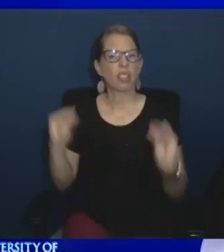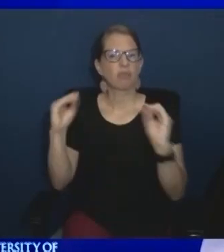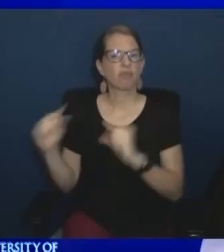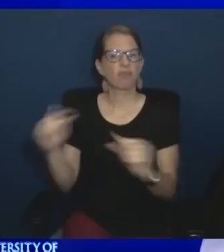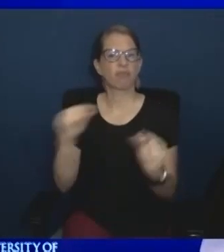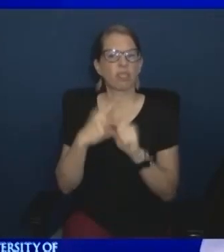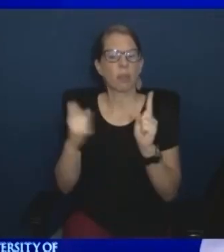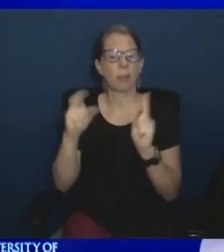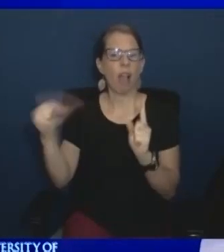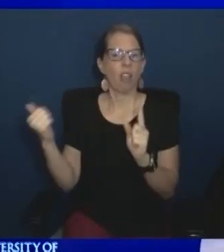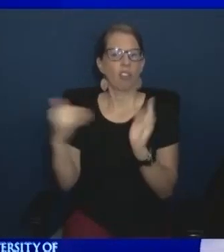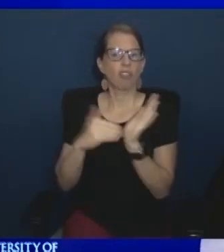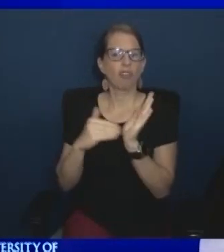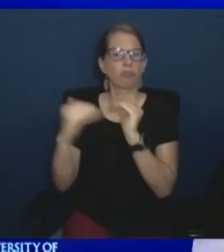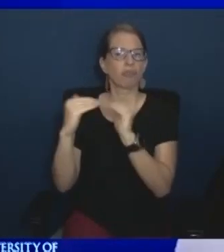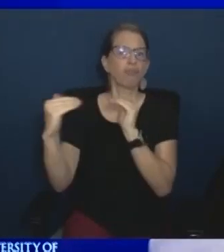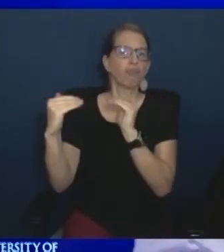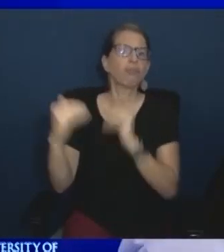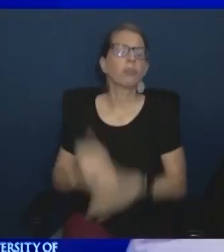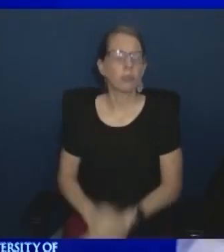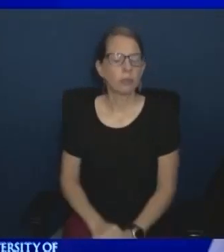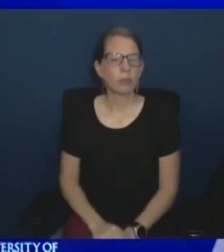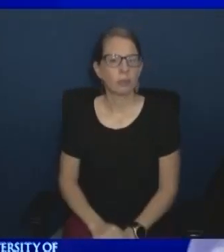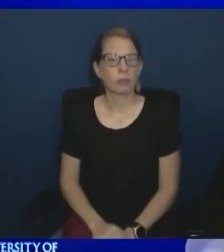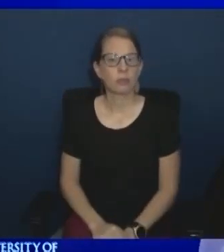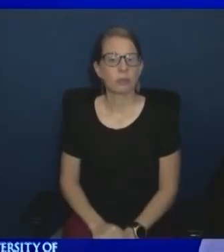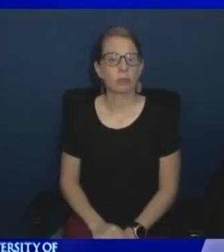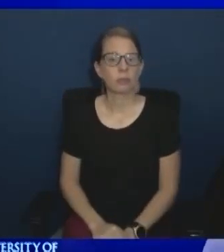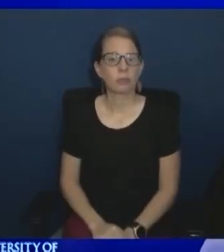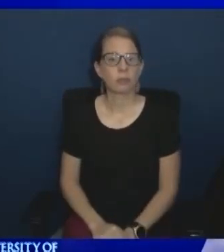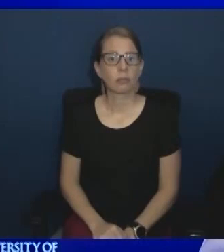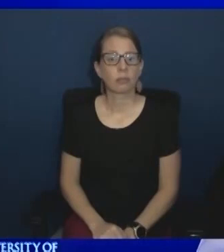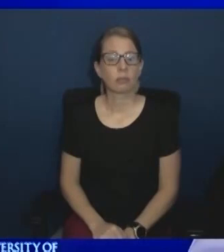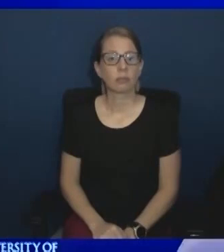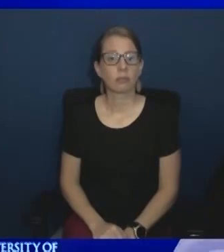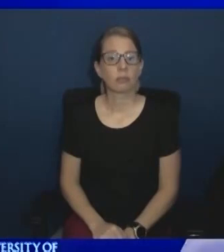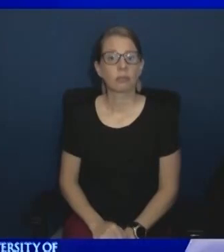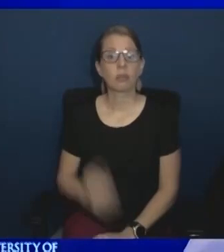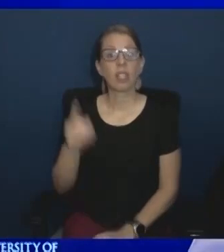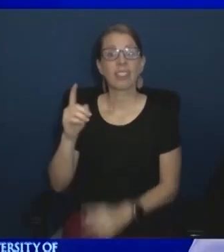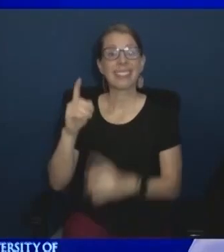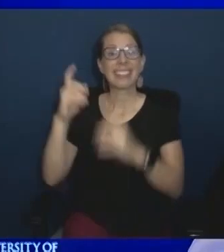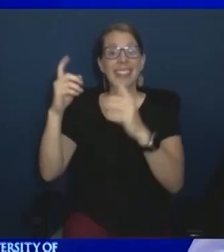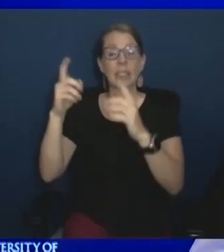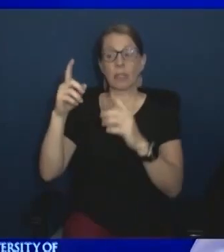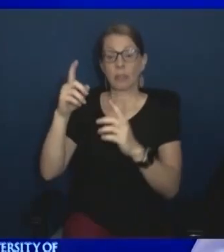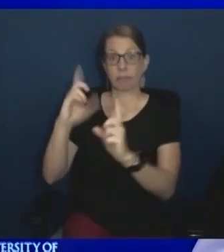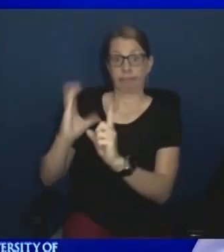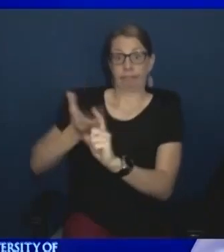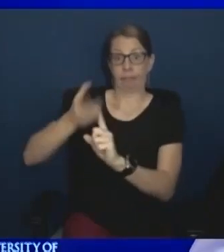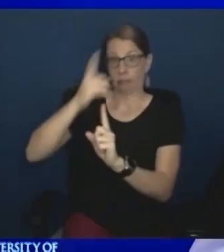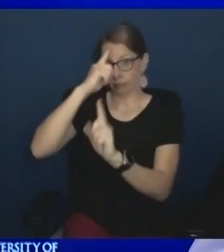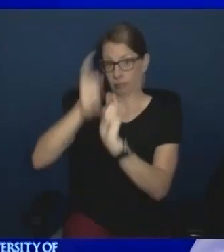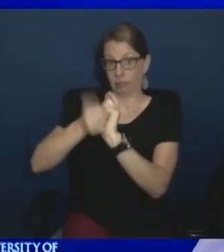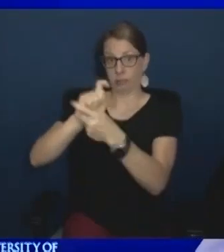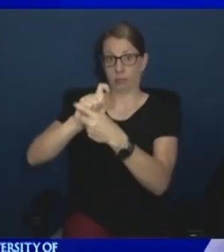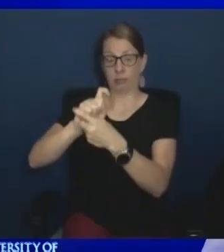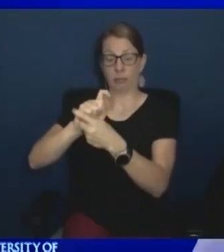colleagues who now have come to our vaccine clinic, number one, either because it